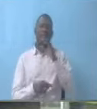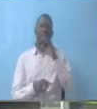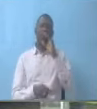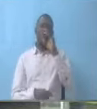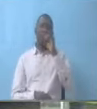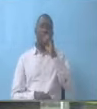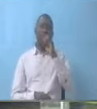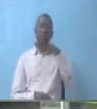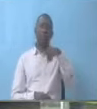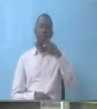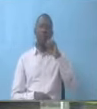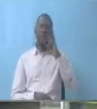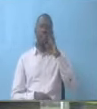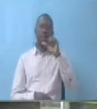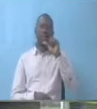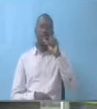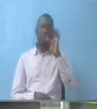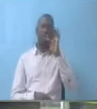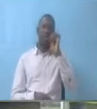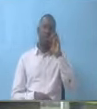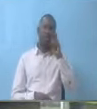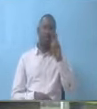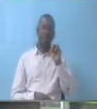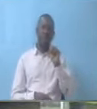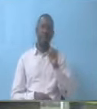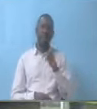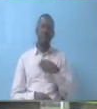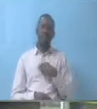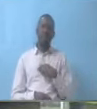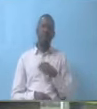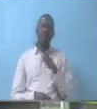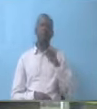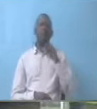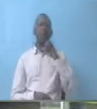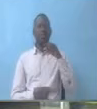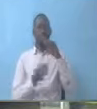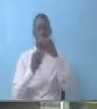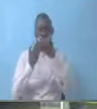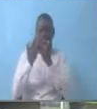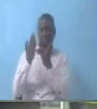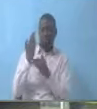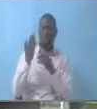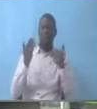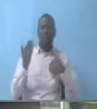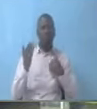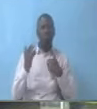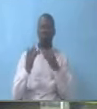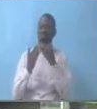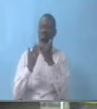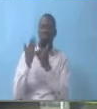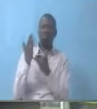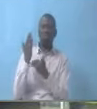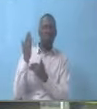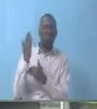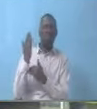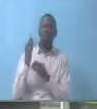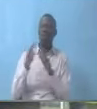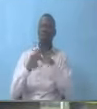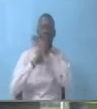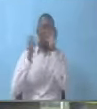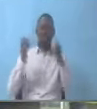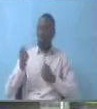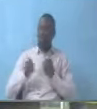Diallo, Dembo Kante, Malik Njai, Kalilu Rahman Jaite, Lamin Job, Cherno Finton